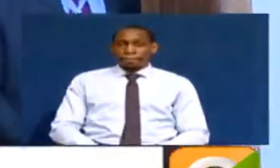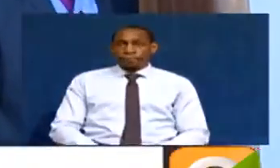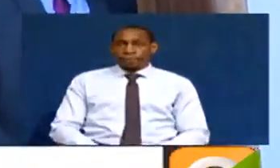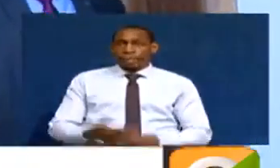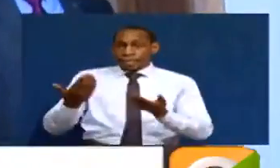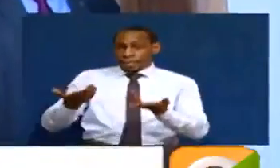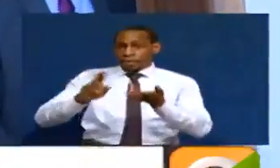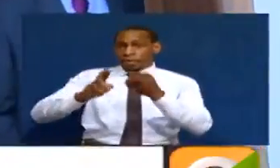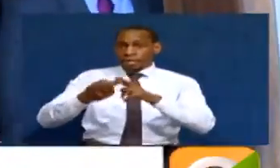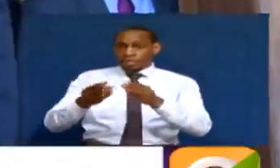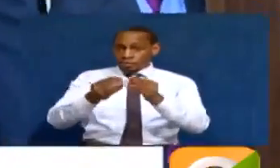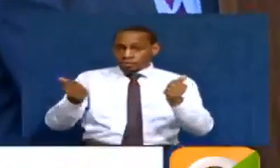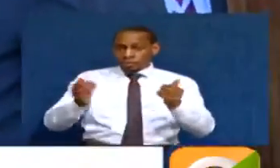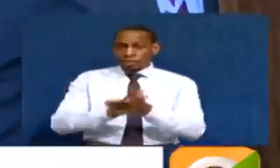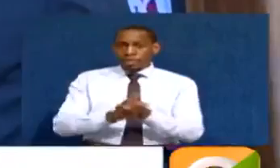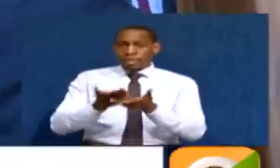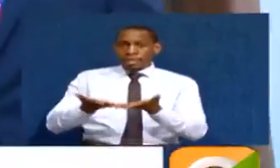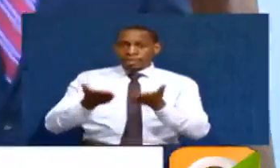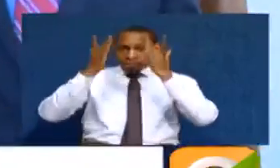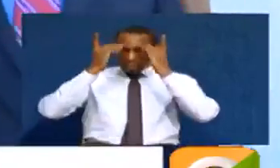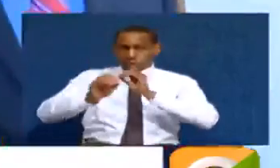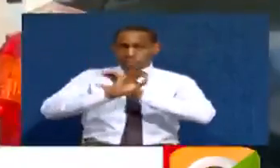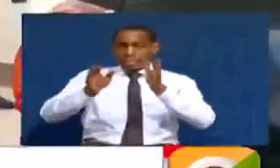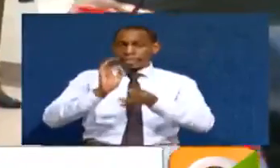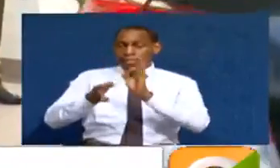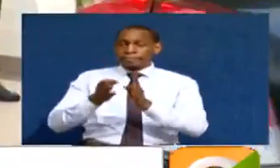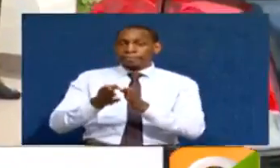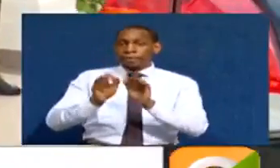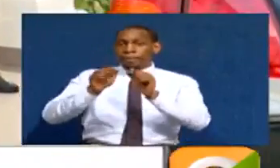With the relations now mended, the jury is out on whether the